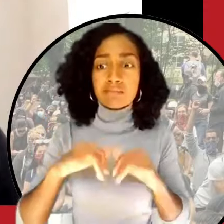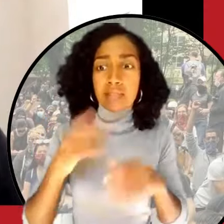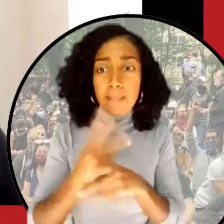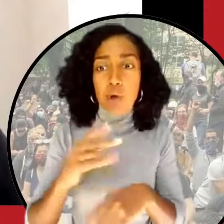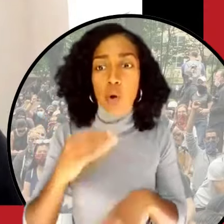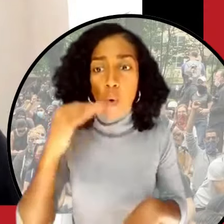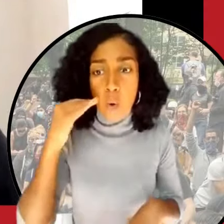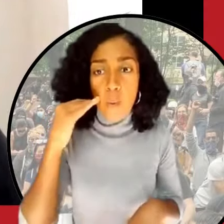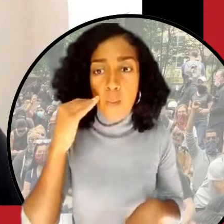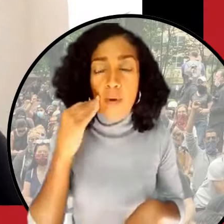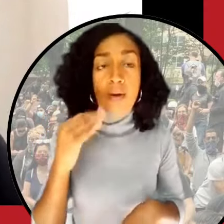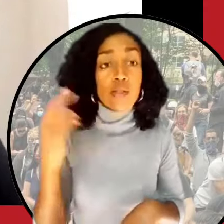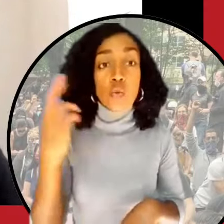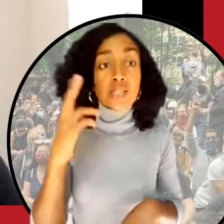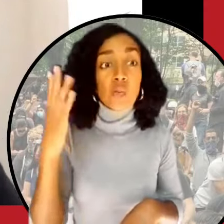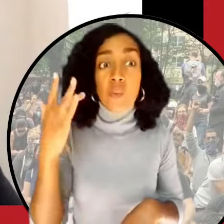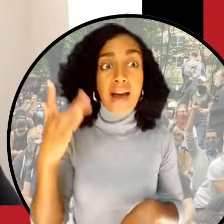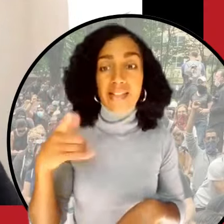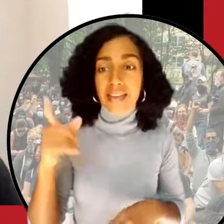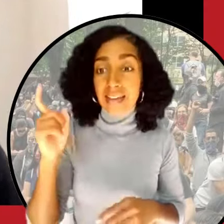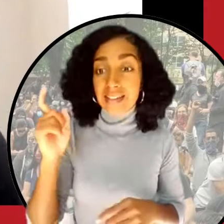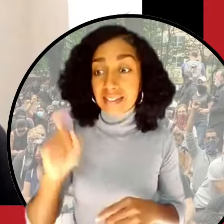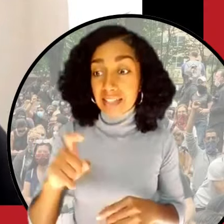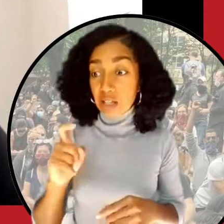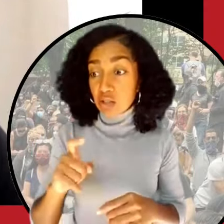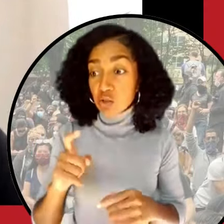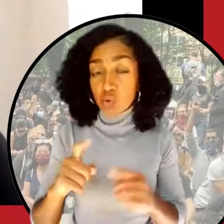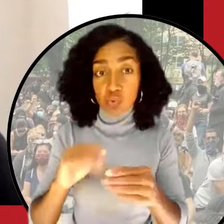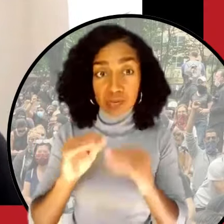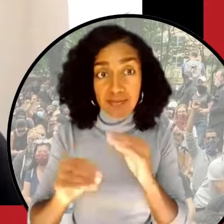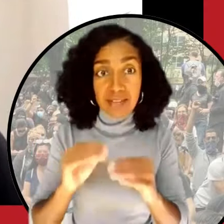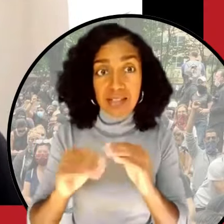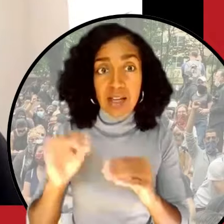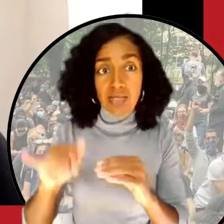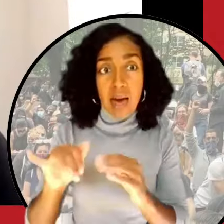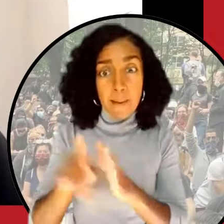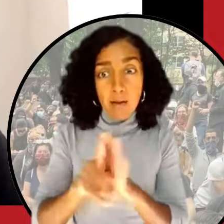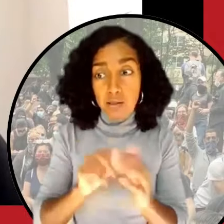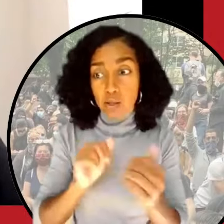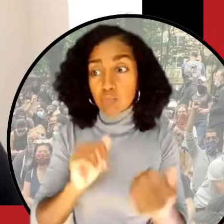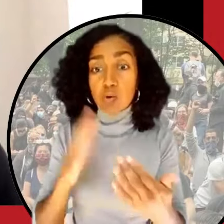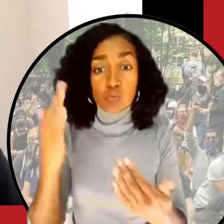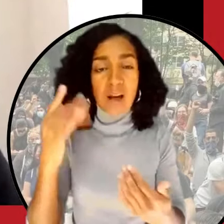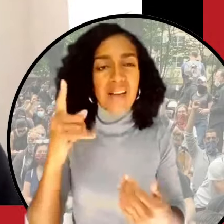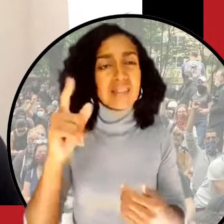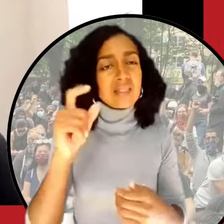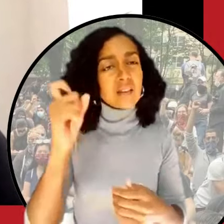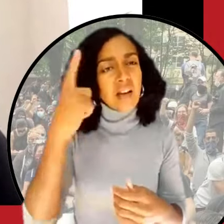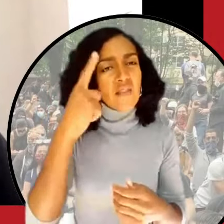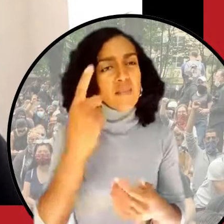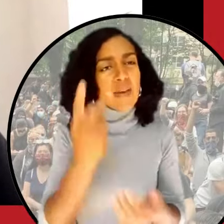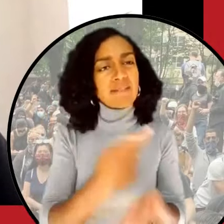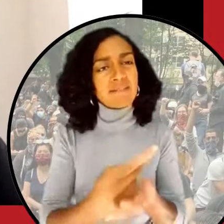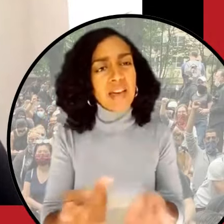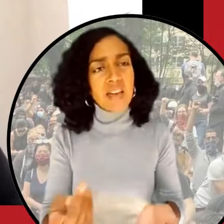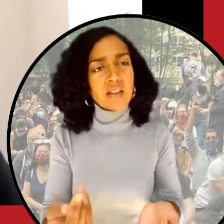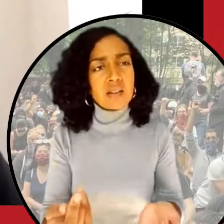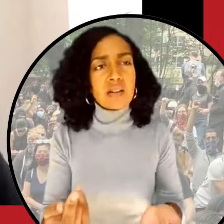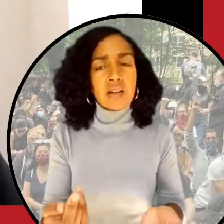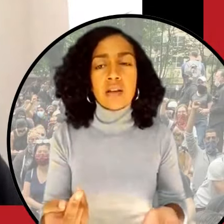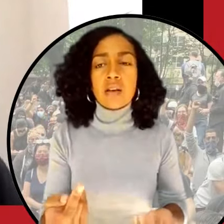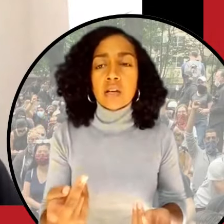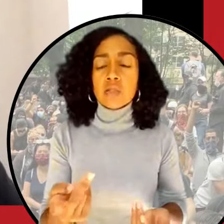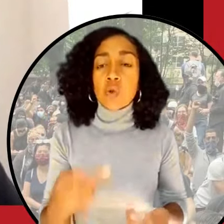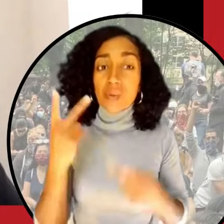of a failure from the state, right? I think we're like knowing that we're going into another year where the number of man-made